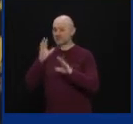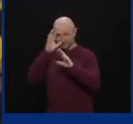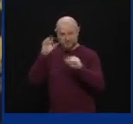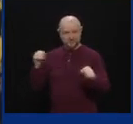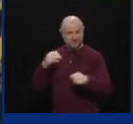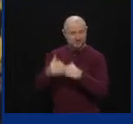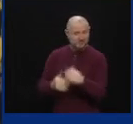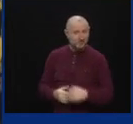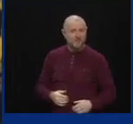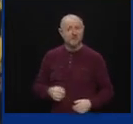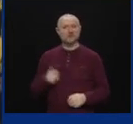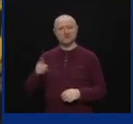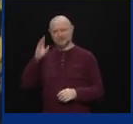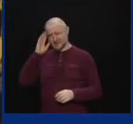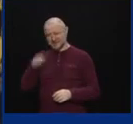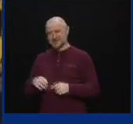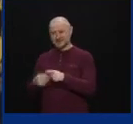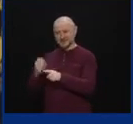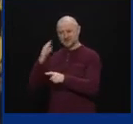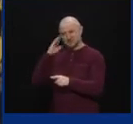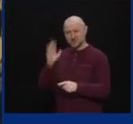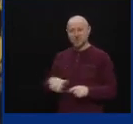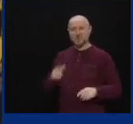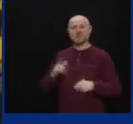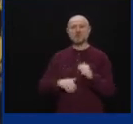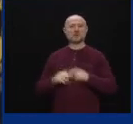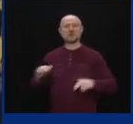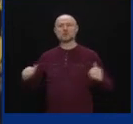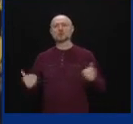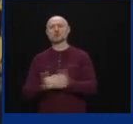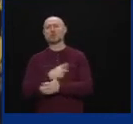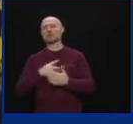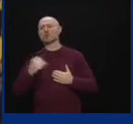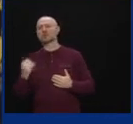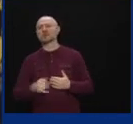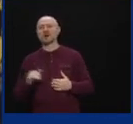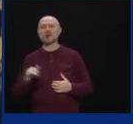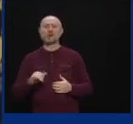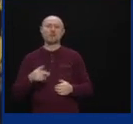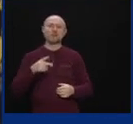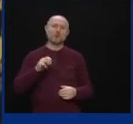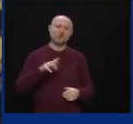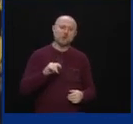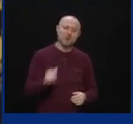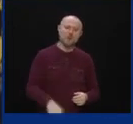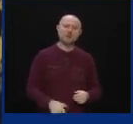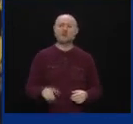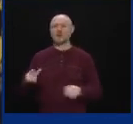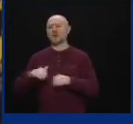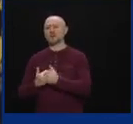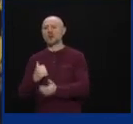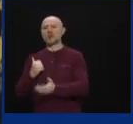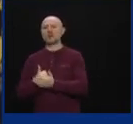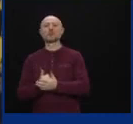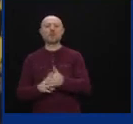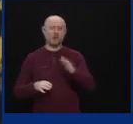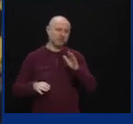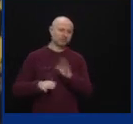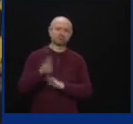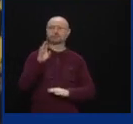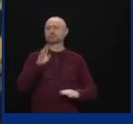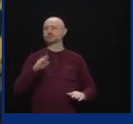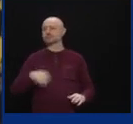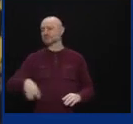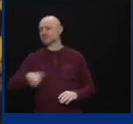build projects like the Port of Albany and build back this country, that's how you rise up from whatever has happened to you, whether